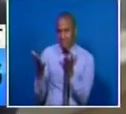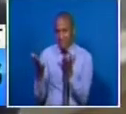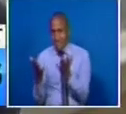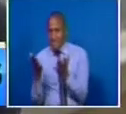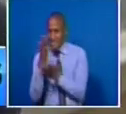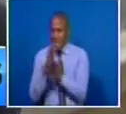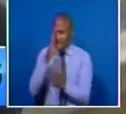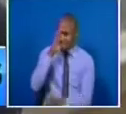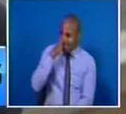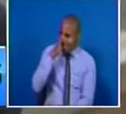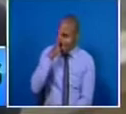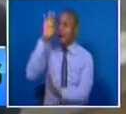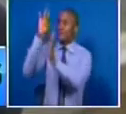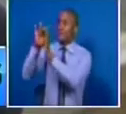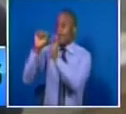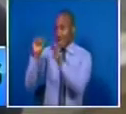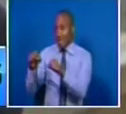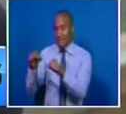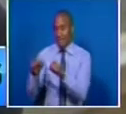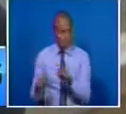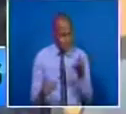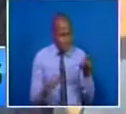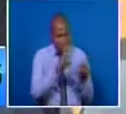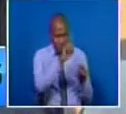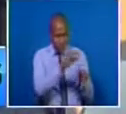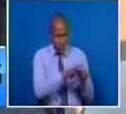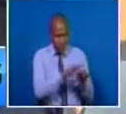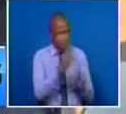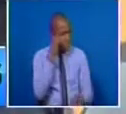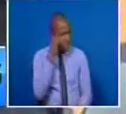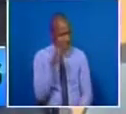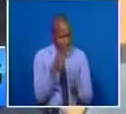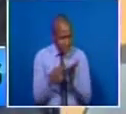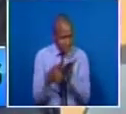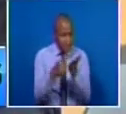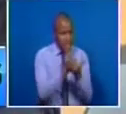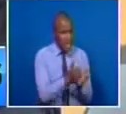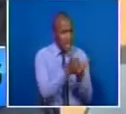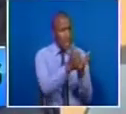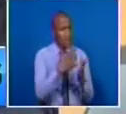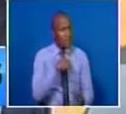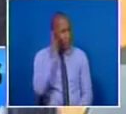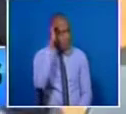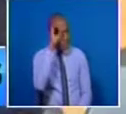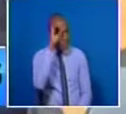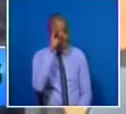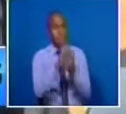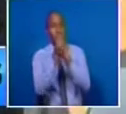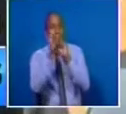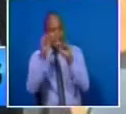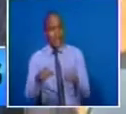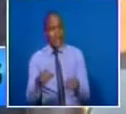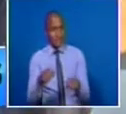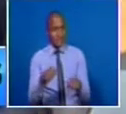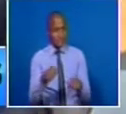undecided voters towards him. Who knows, you know. That's a good question, actually. Do you think this debate helped change people's opinions? Because in the